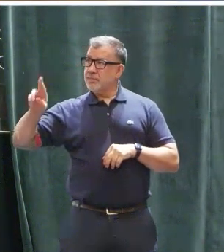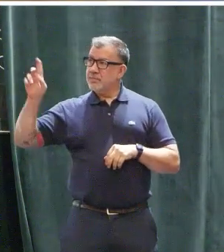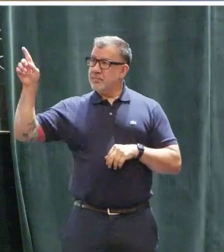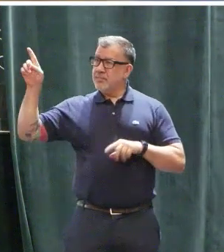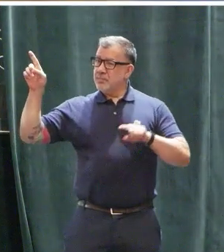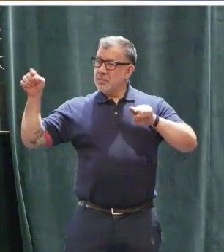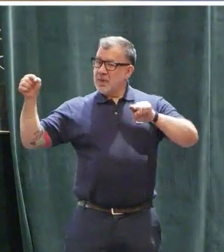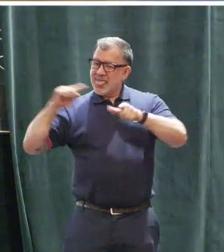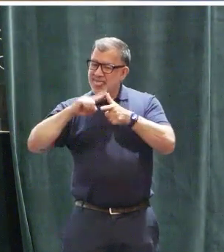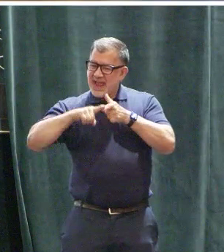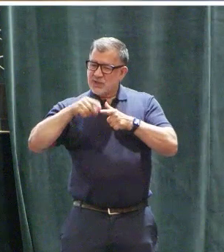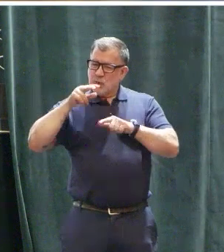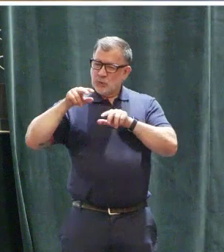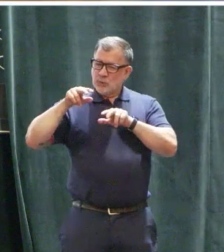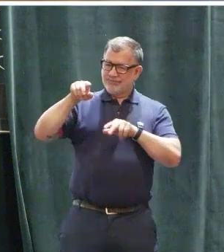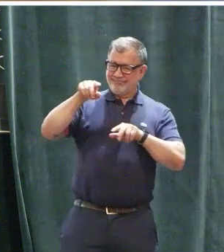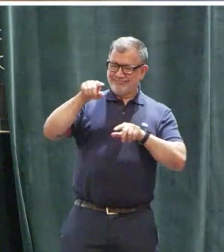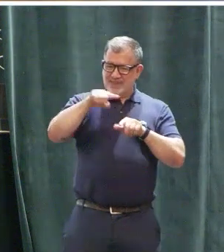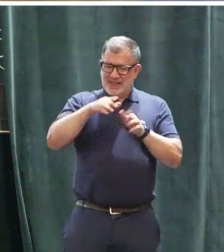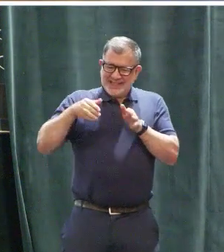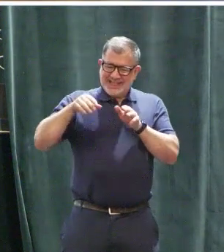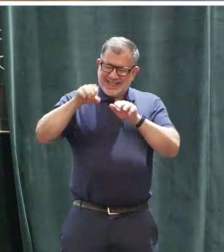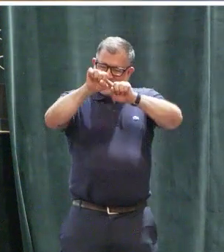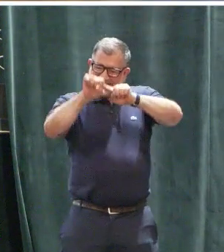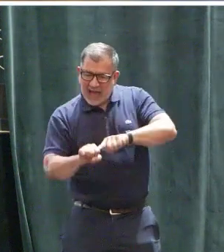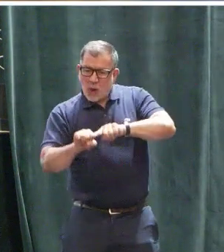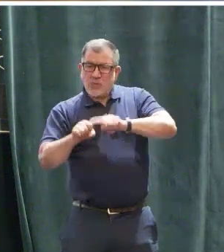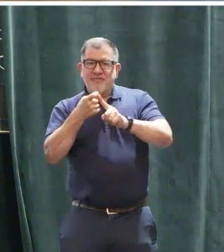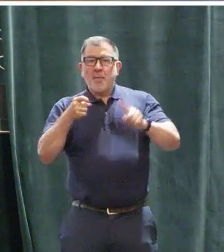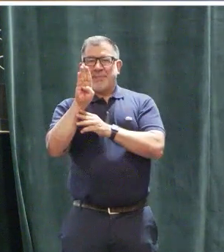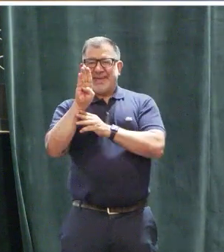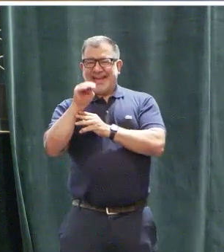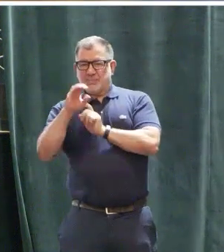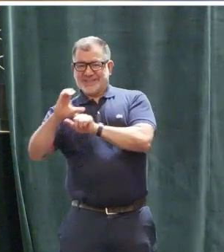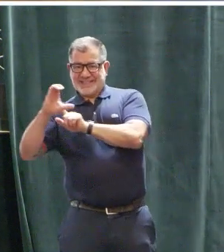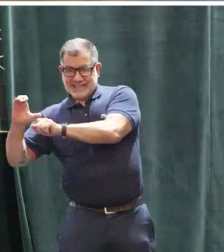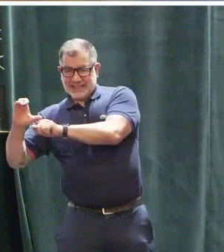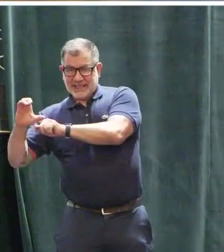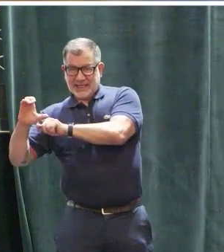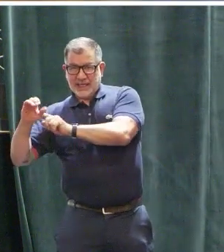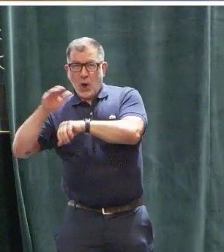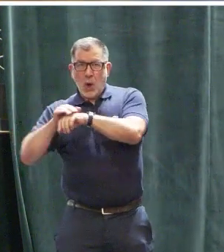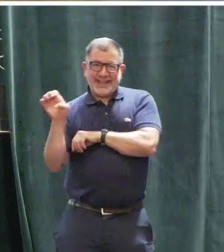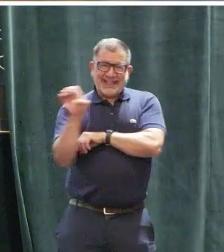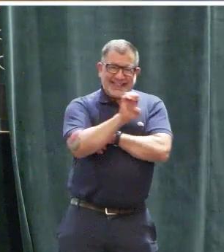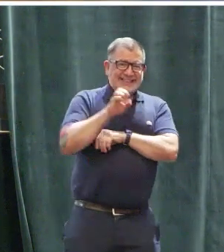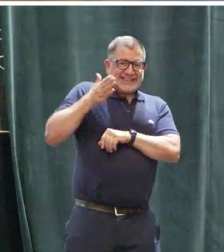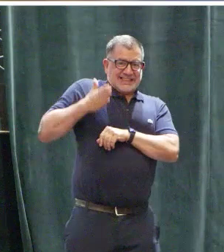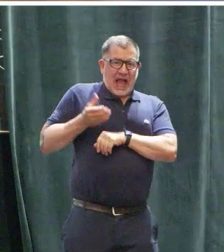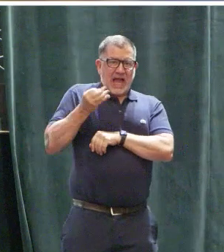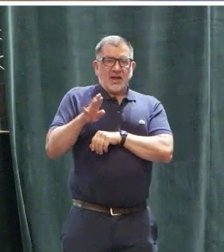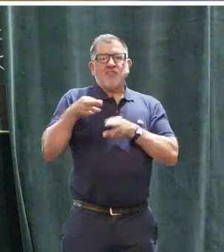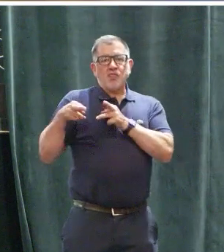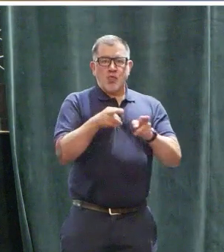southward along the Borough of Manhattan Community College on the east side of Route 9A. Now, this